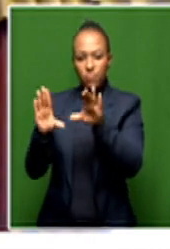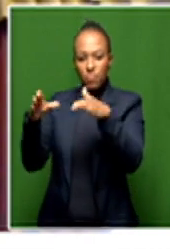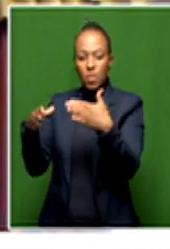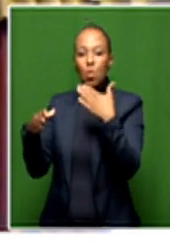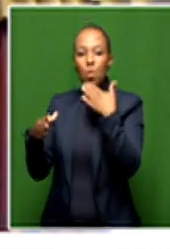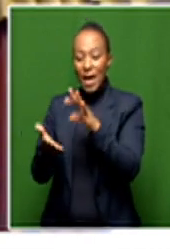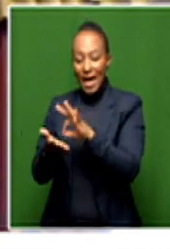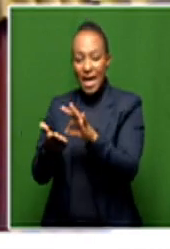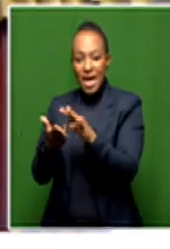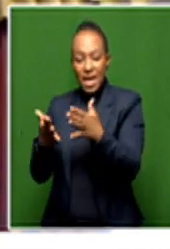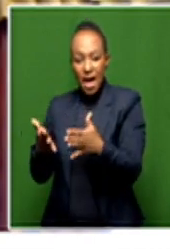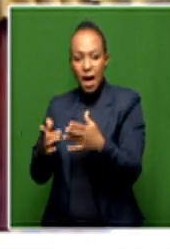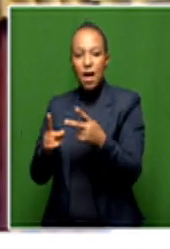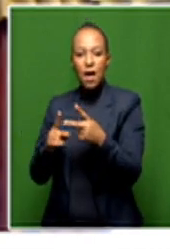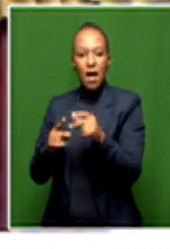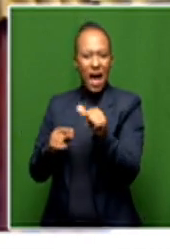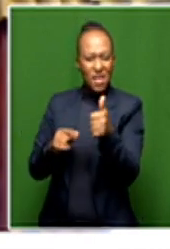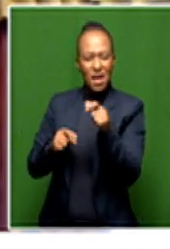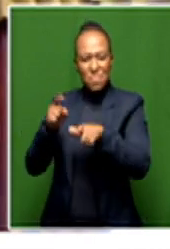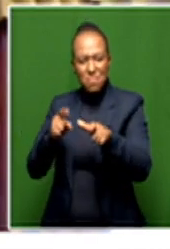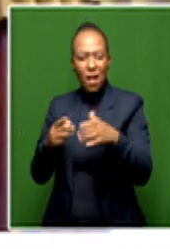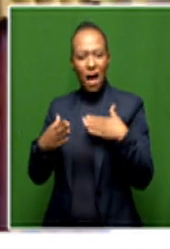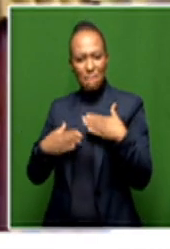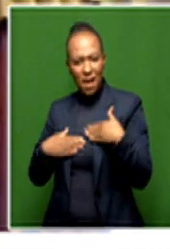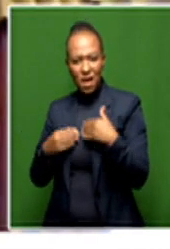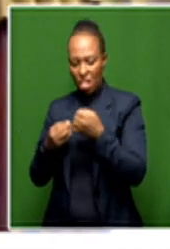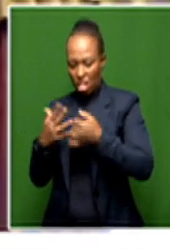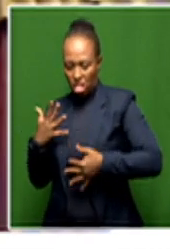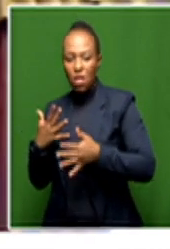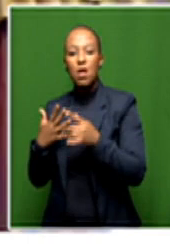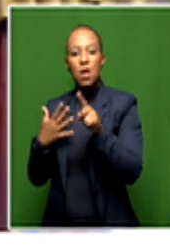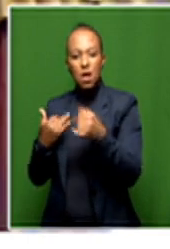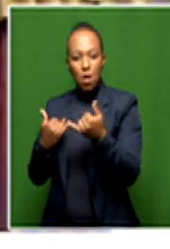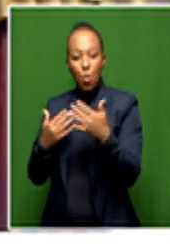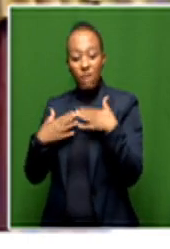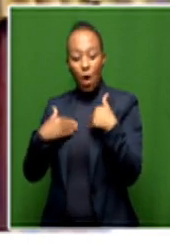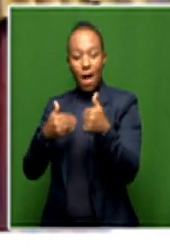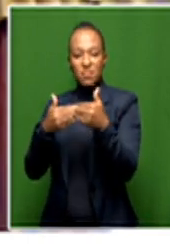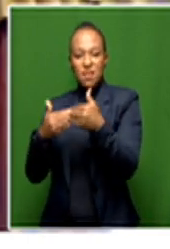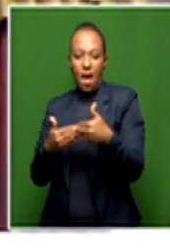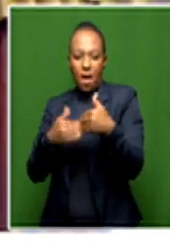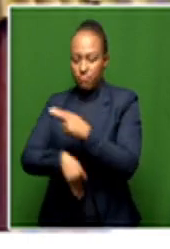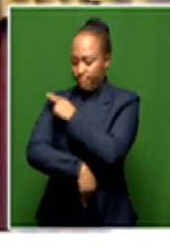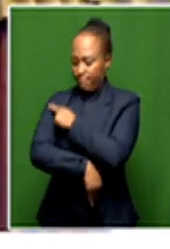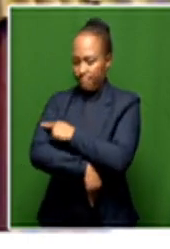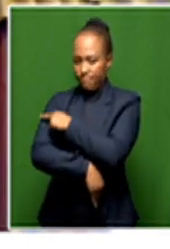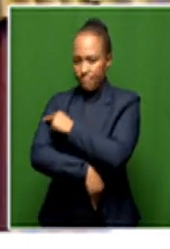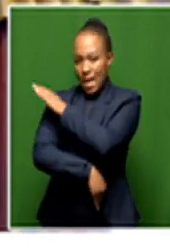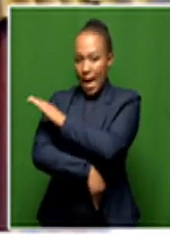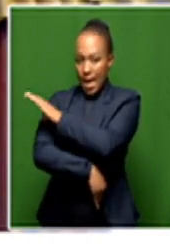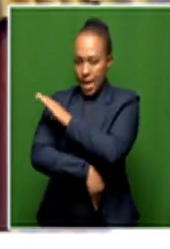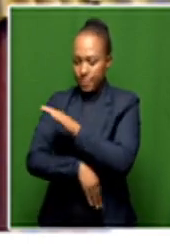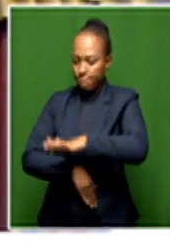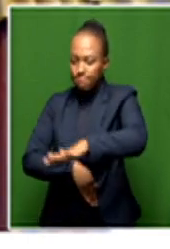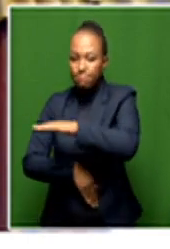the cleaners. We need to vaccinate all other people in a healthcare facility. And so you will go down until you